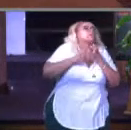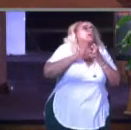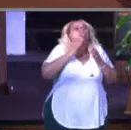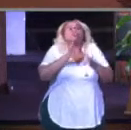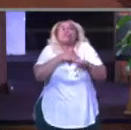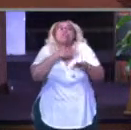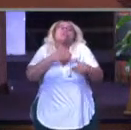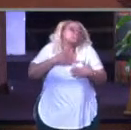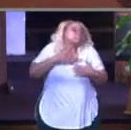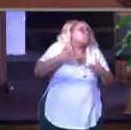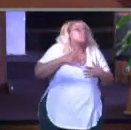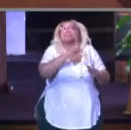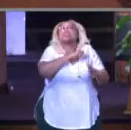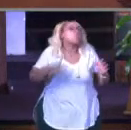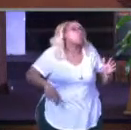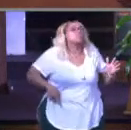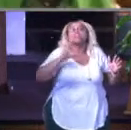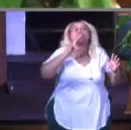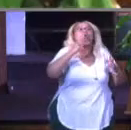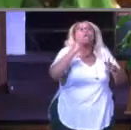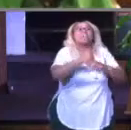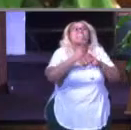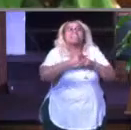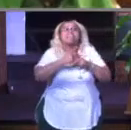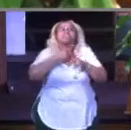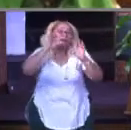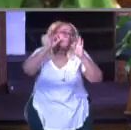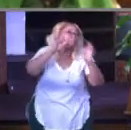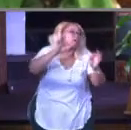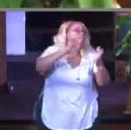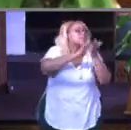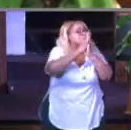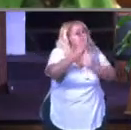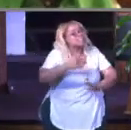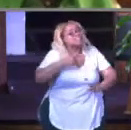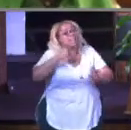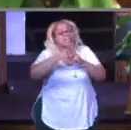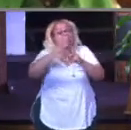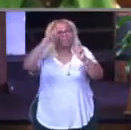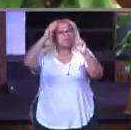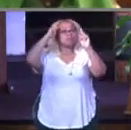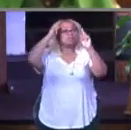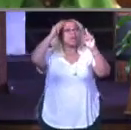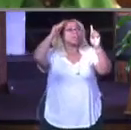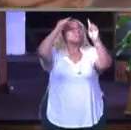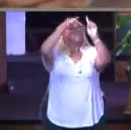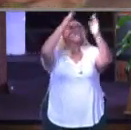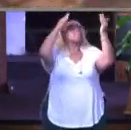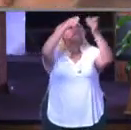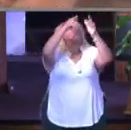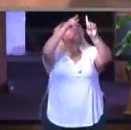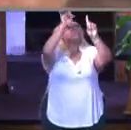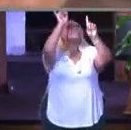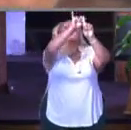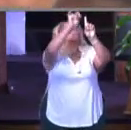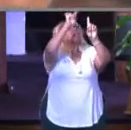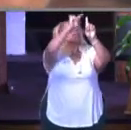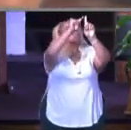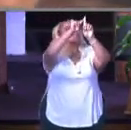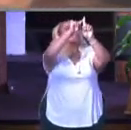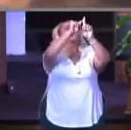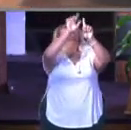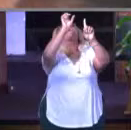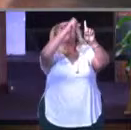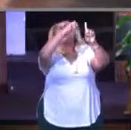breathe shallow breaths. But the Lord said he keep me in perfect peace as I keep my mind stayed on